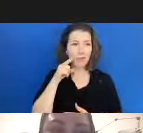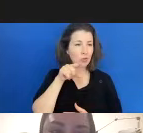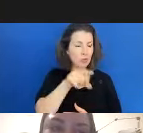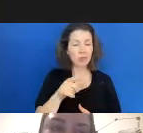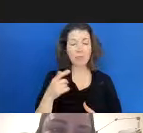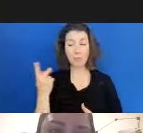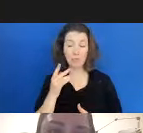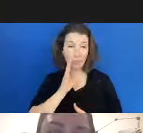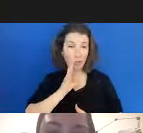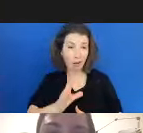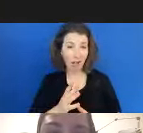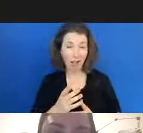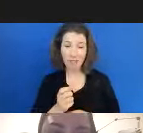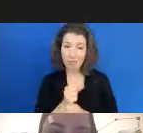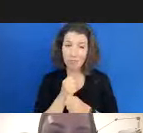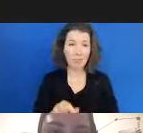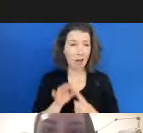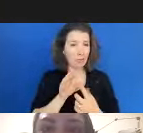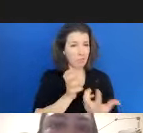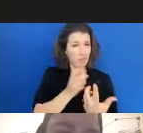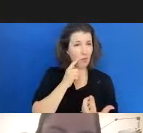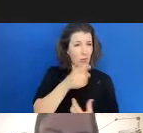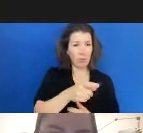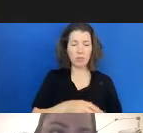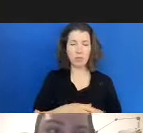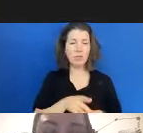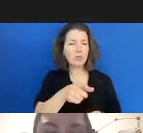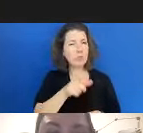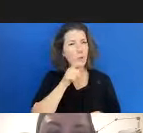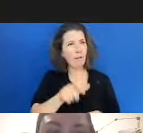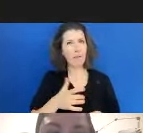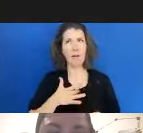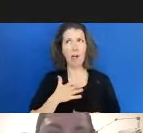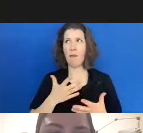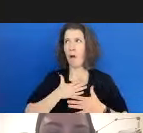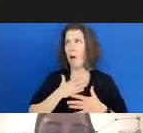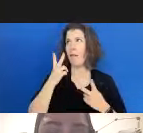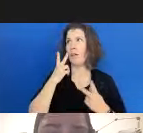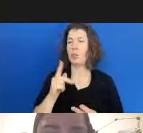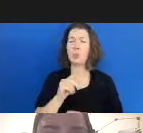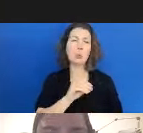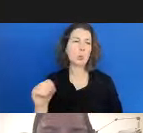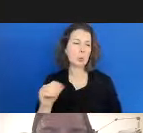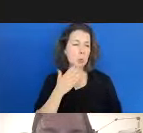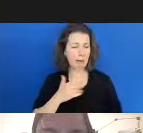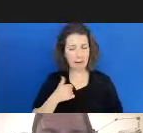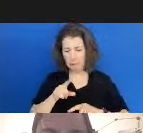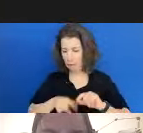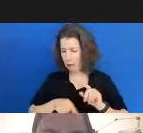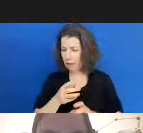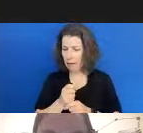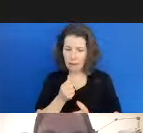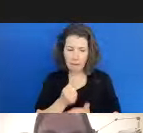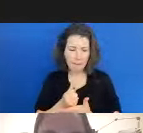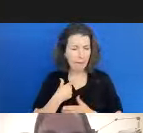don't ever feel like your vision is too bad, for instance, to get care.